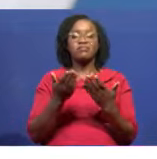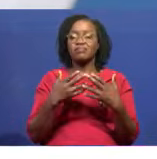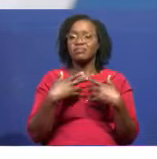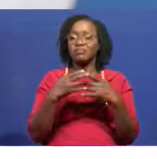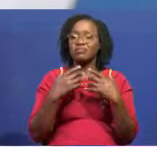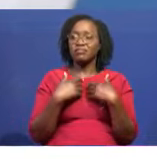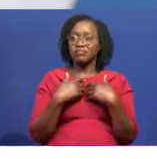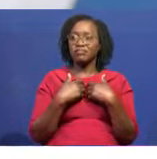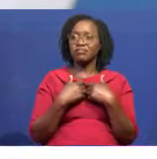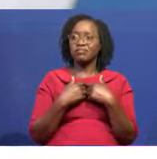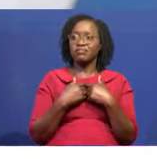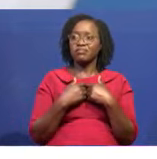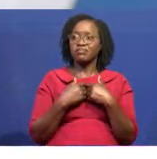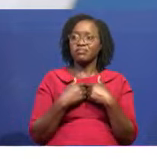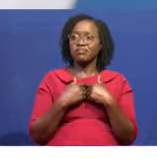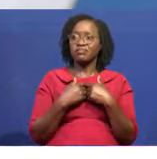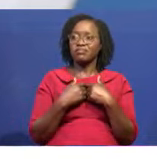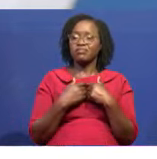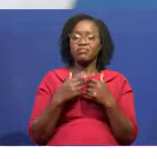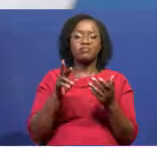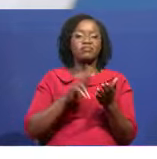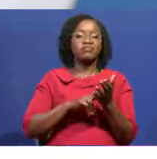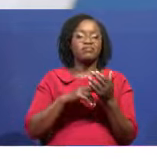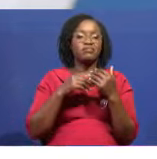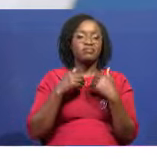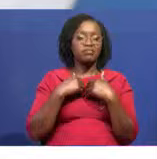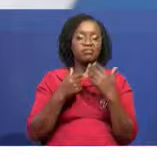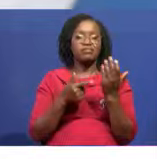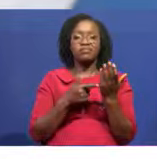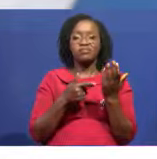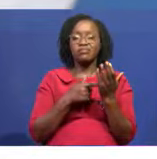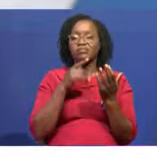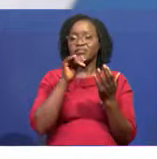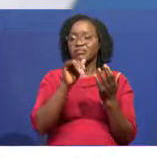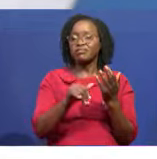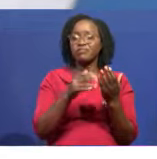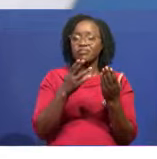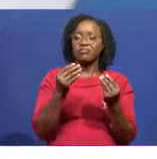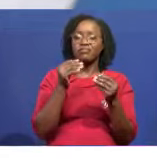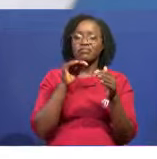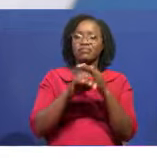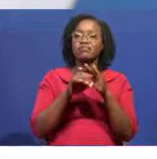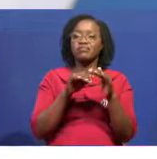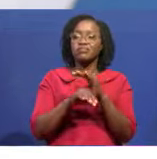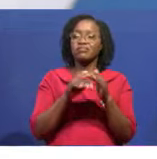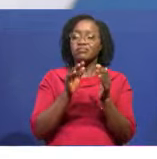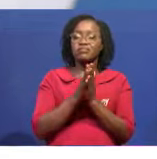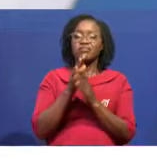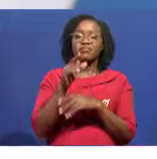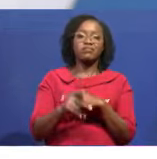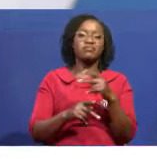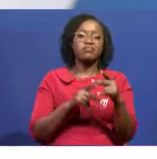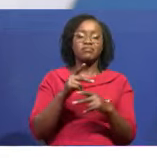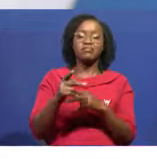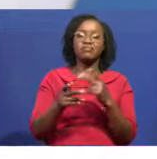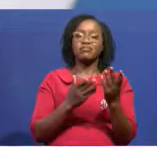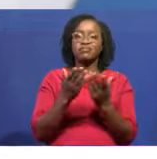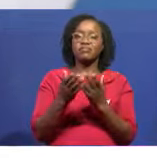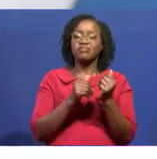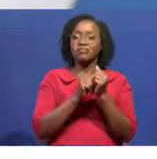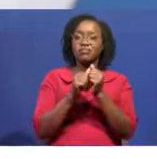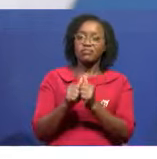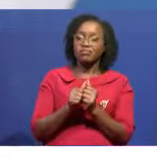automated, fantastic, can we have the records also digitized so that it's very easy to access and process all these services